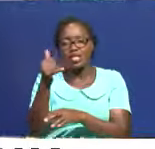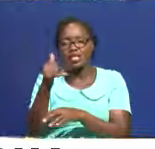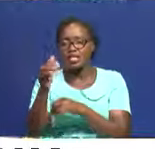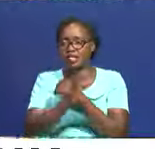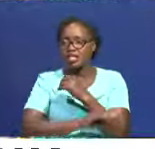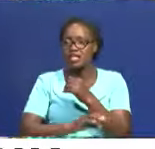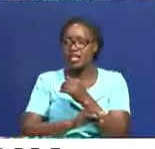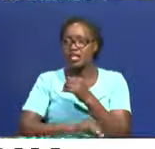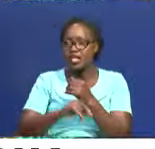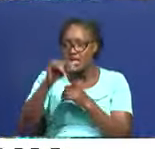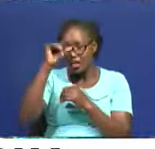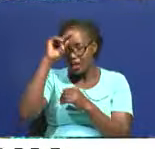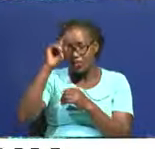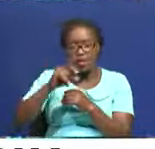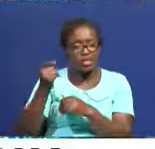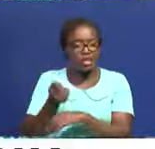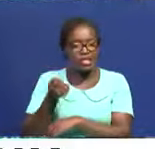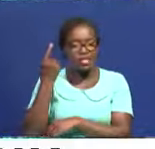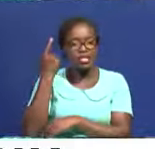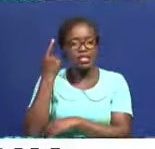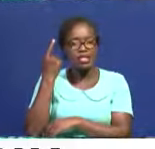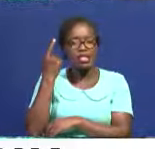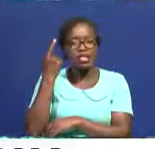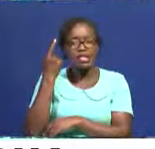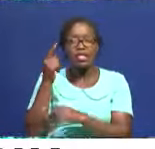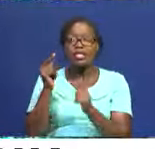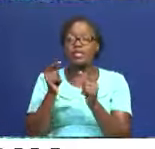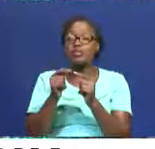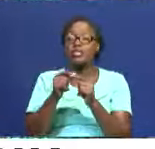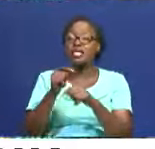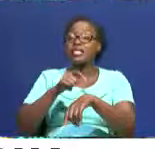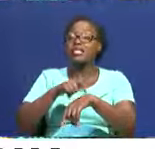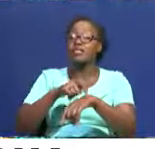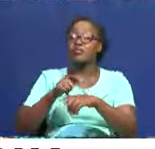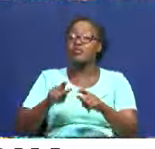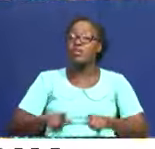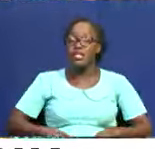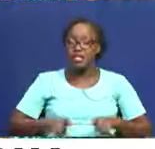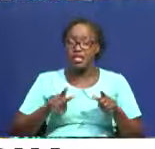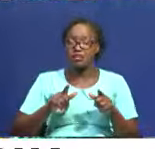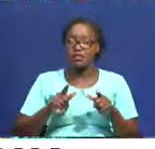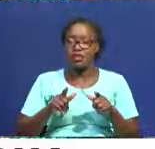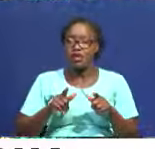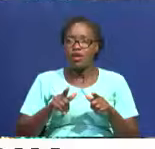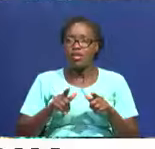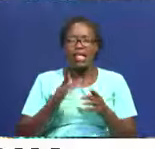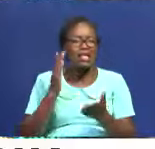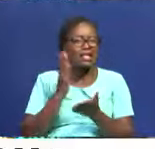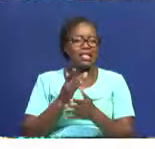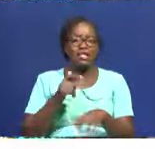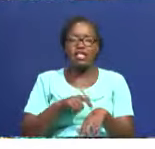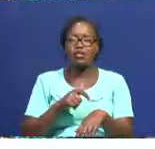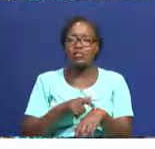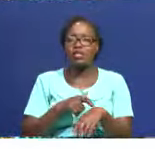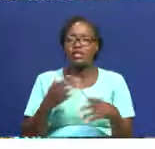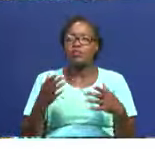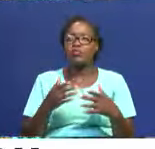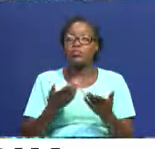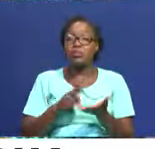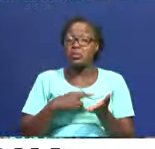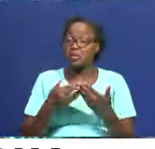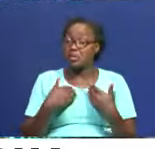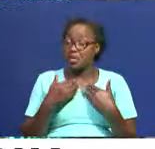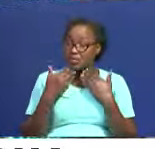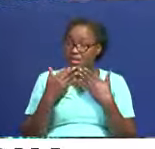nchini. Government must understand the times we are in. They are lean times. People do not have